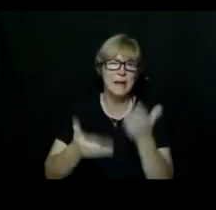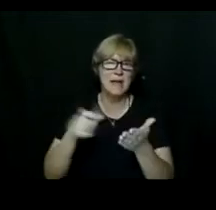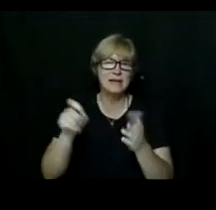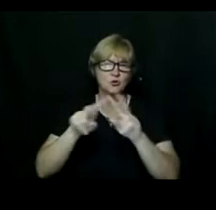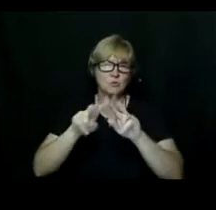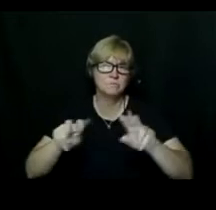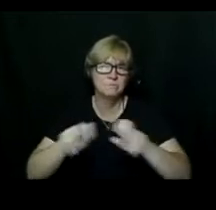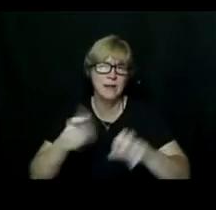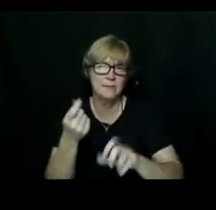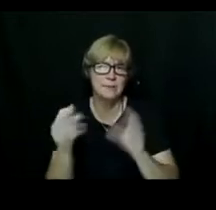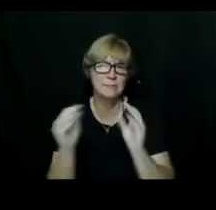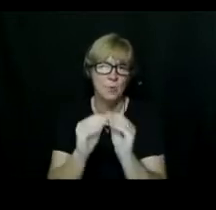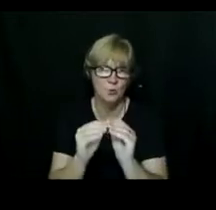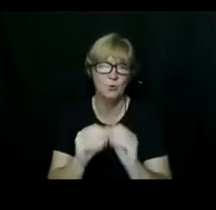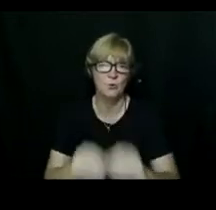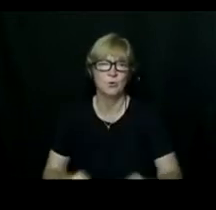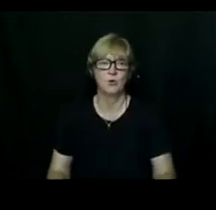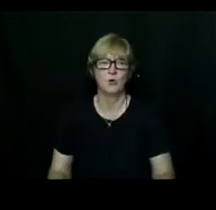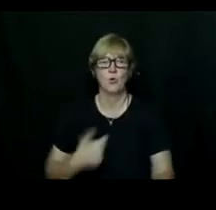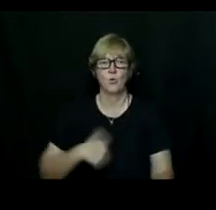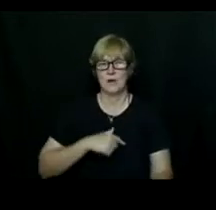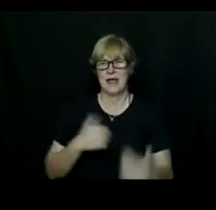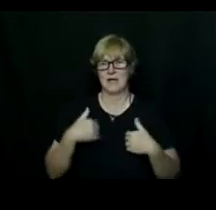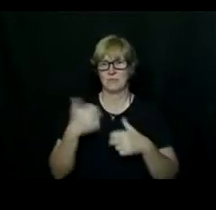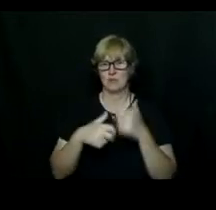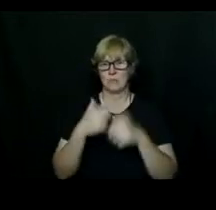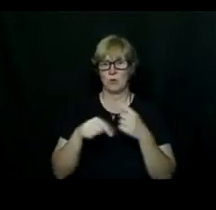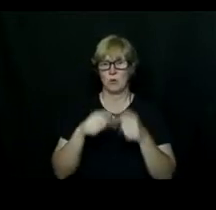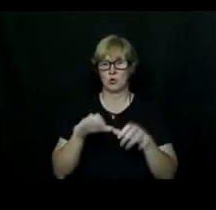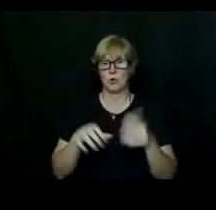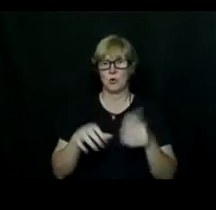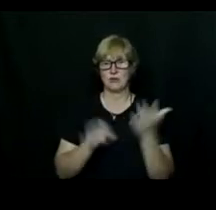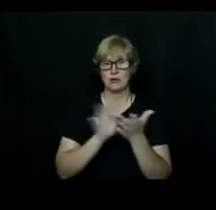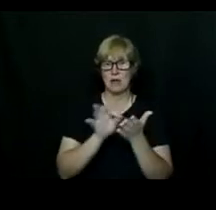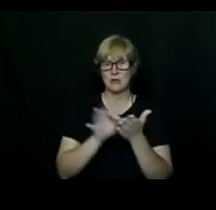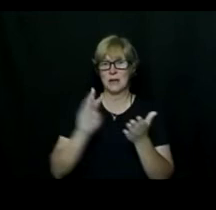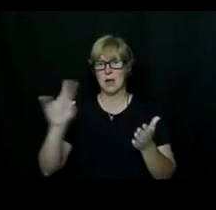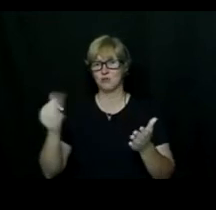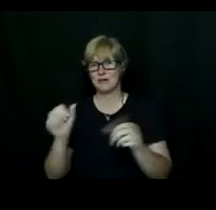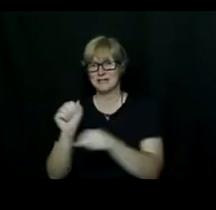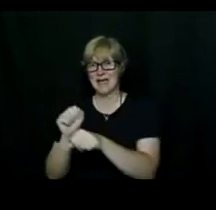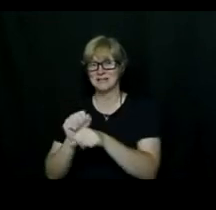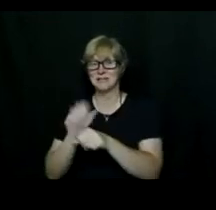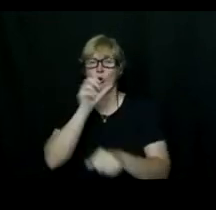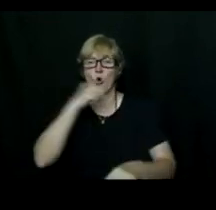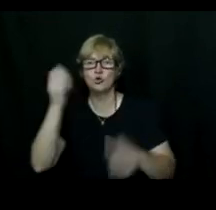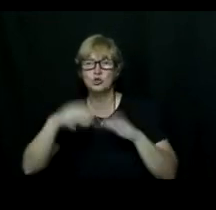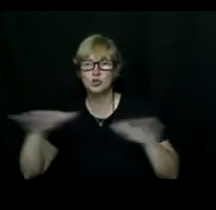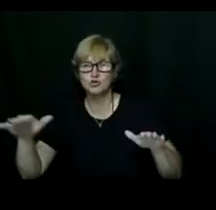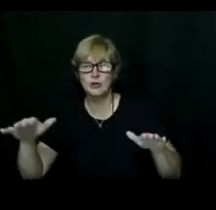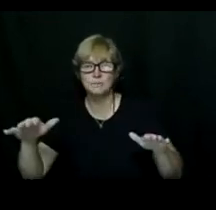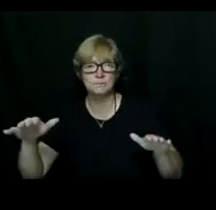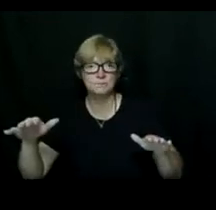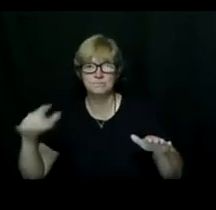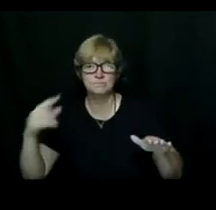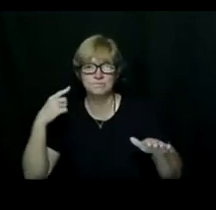more. We have this problem that when we do finger counting and monitoring tasks, that the older children are almost always at ceiling. So this